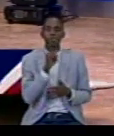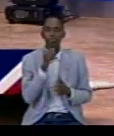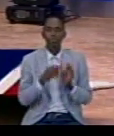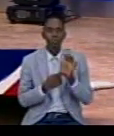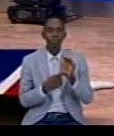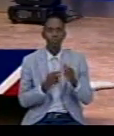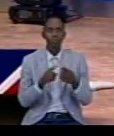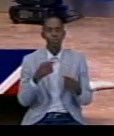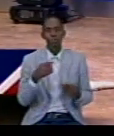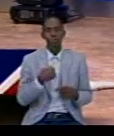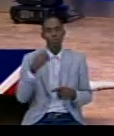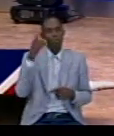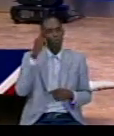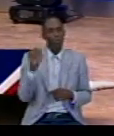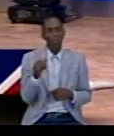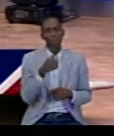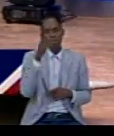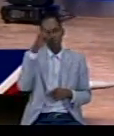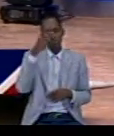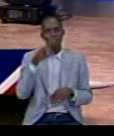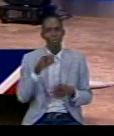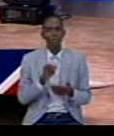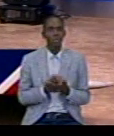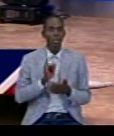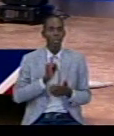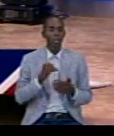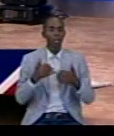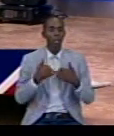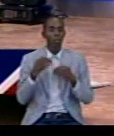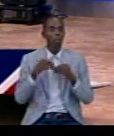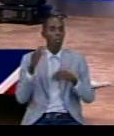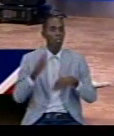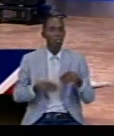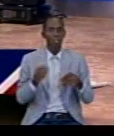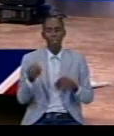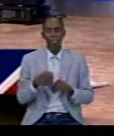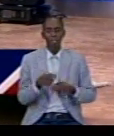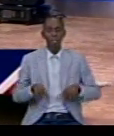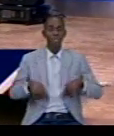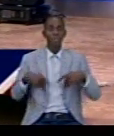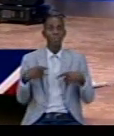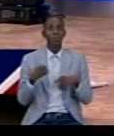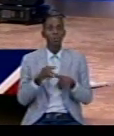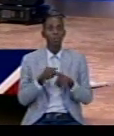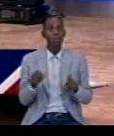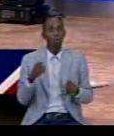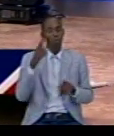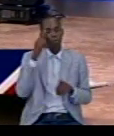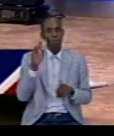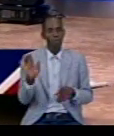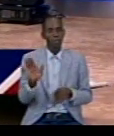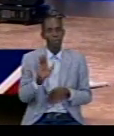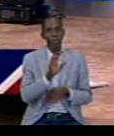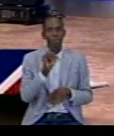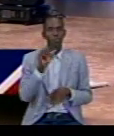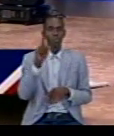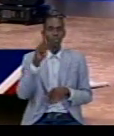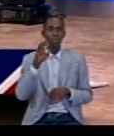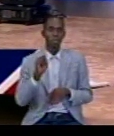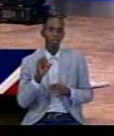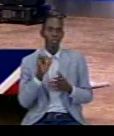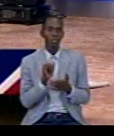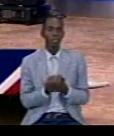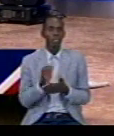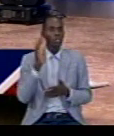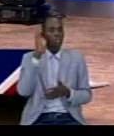to me for any wisdom that I have more than any living, but for their sakes that shall